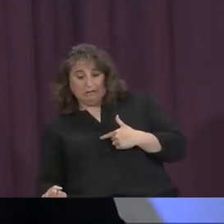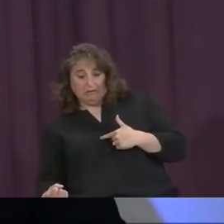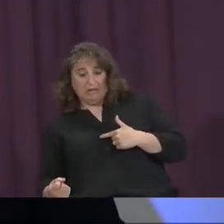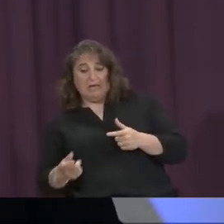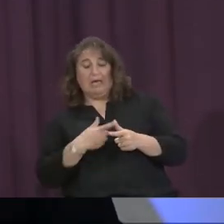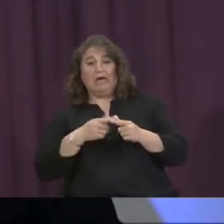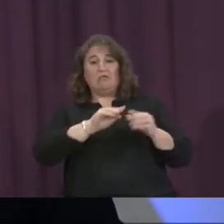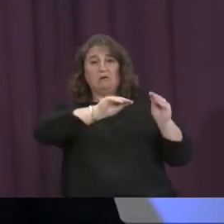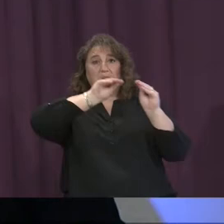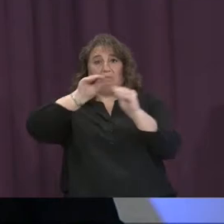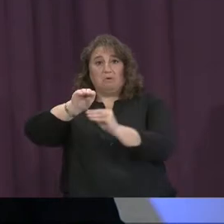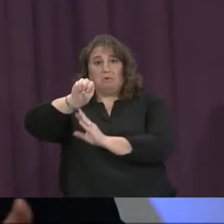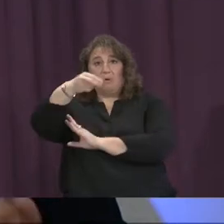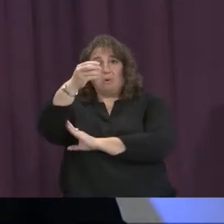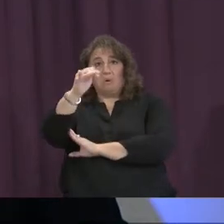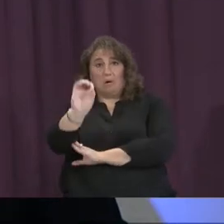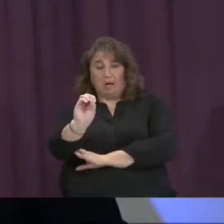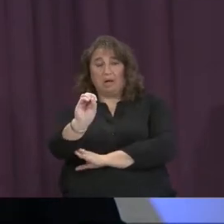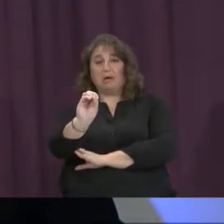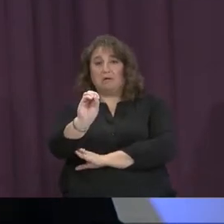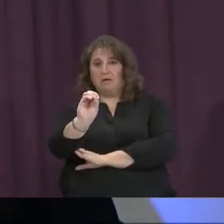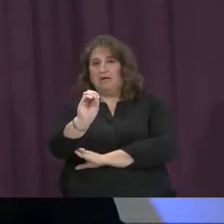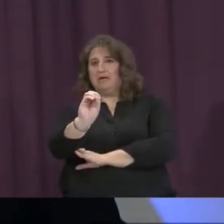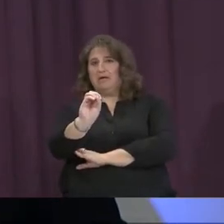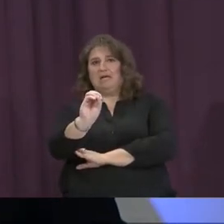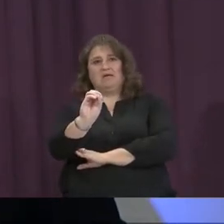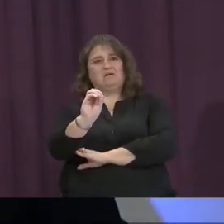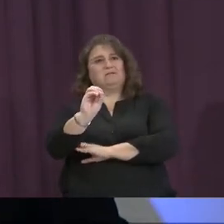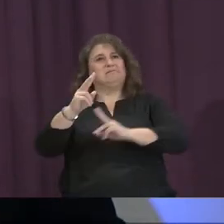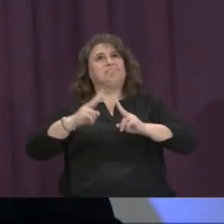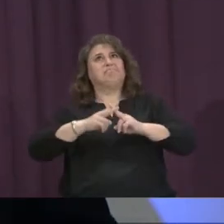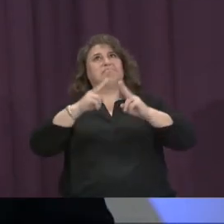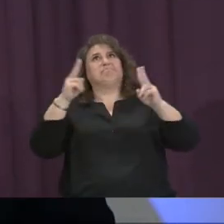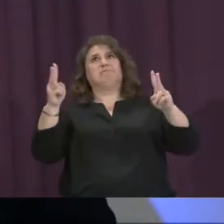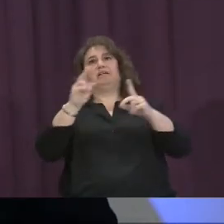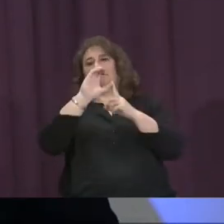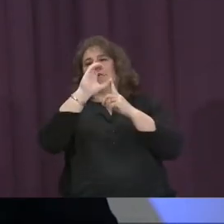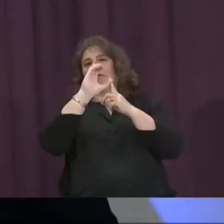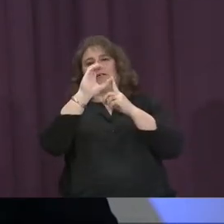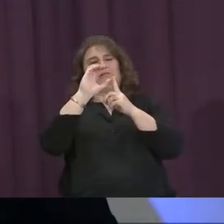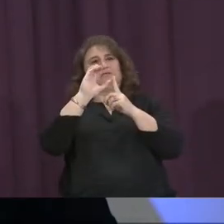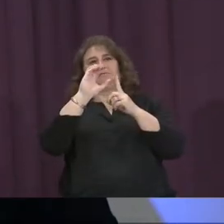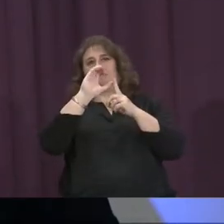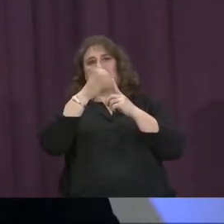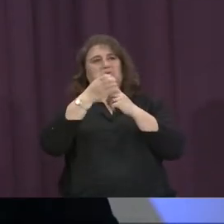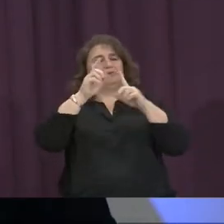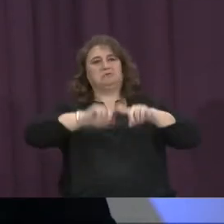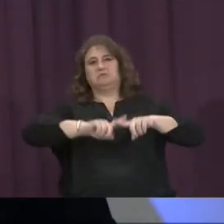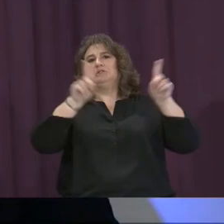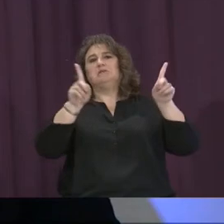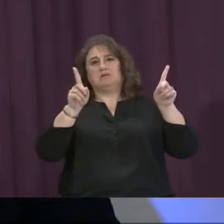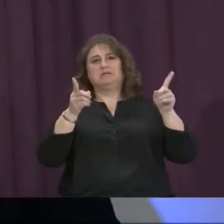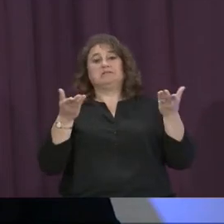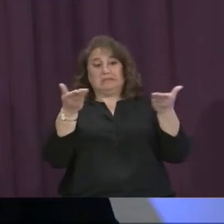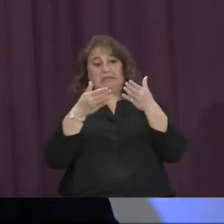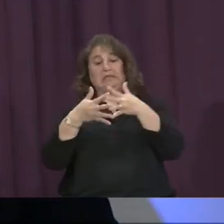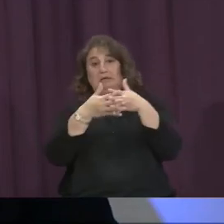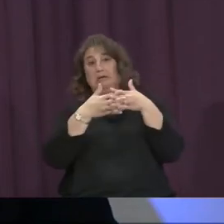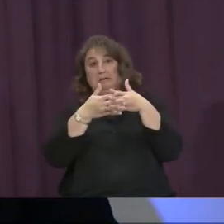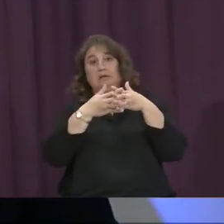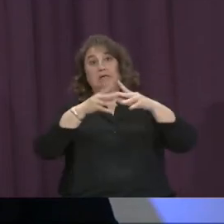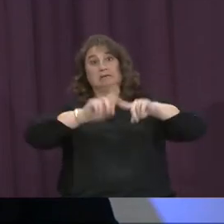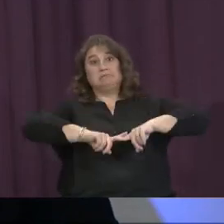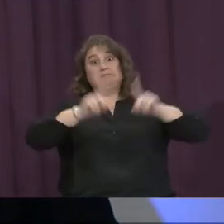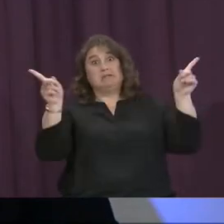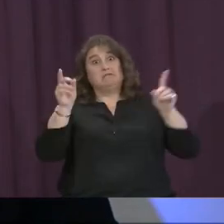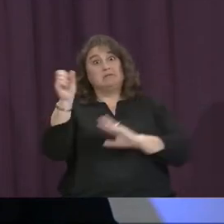And so it was really completely different cultures even within our country. Um, and,